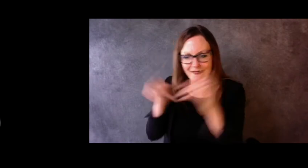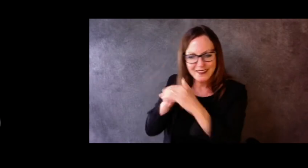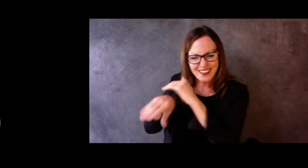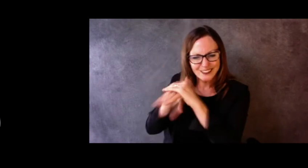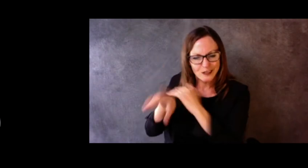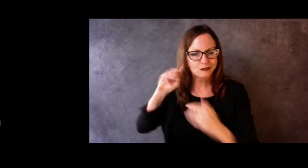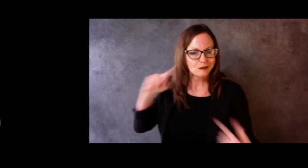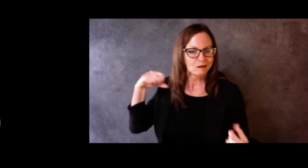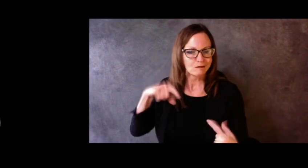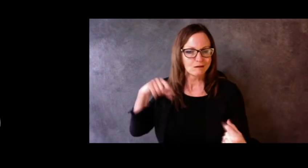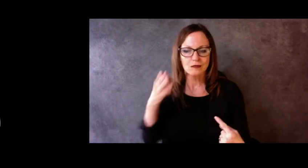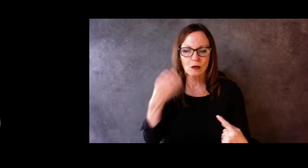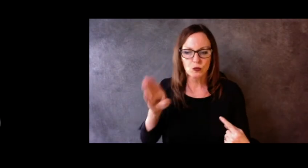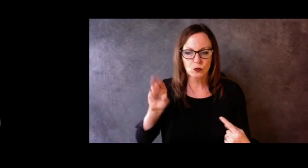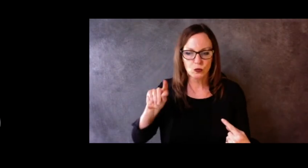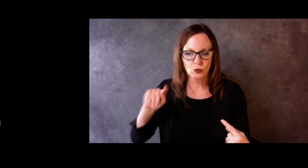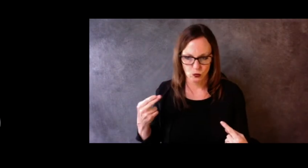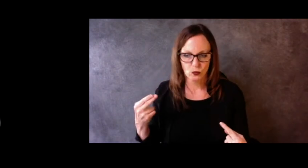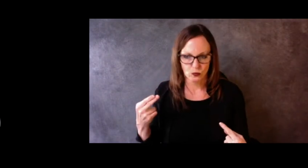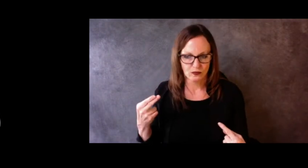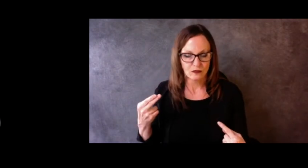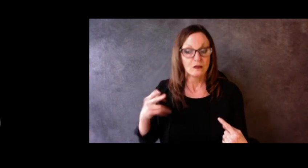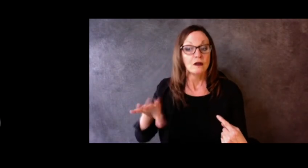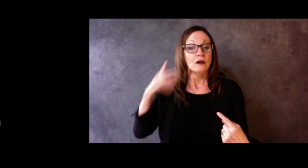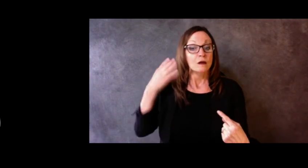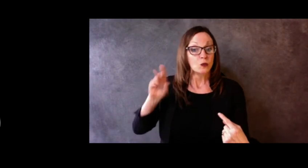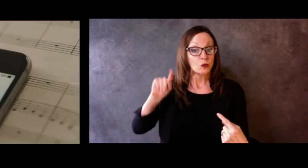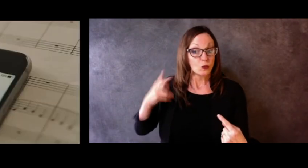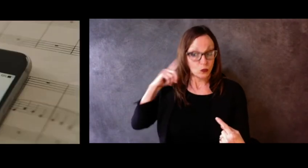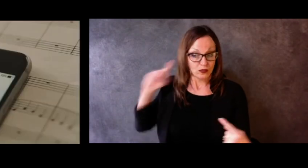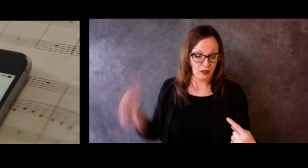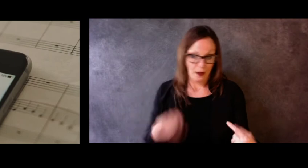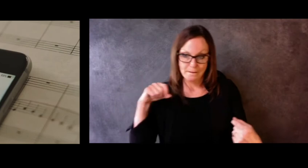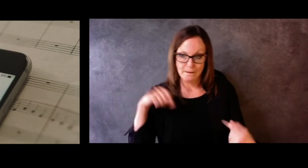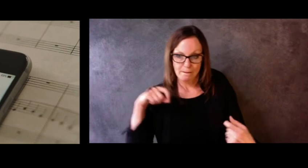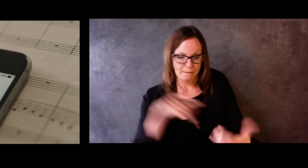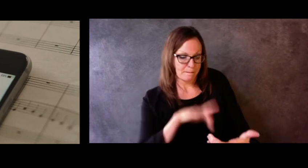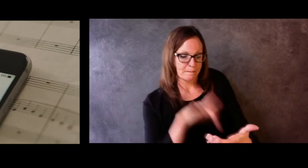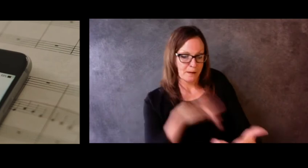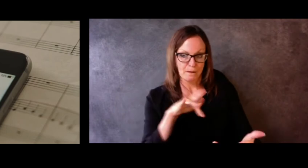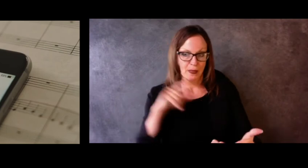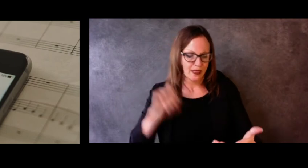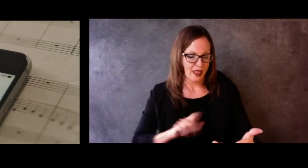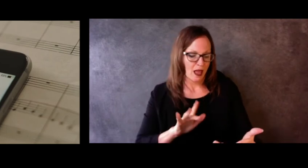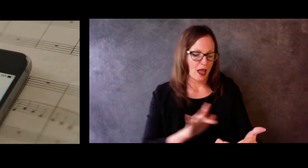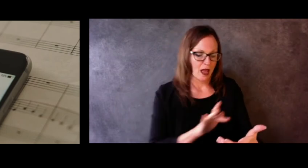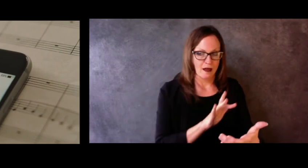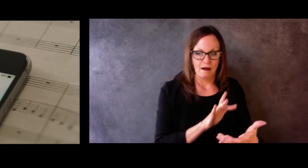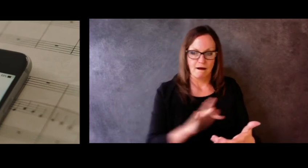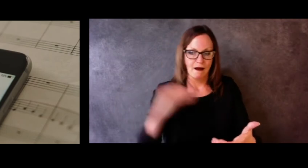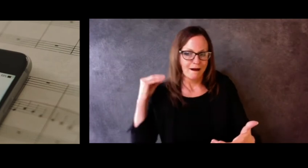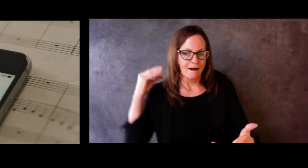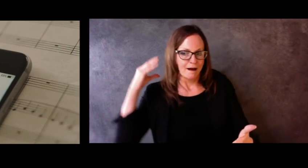direct connection between hearing aids and iPhone, iPad, or iPod Touch. And we've worked with top hearing aid manufacturers to embed